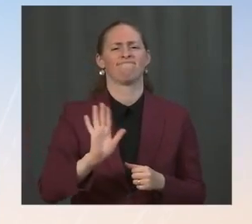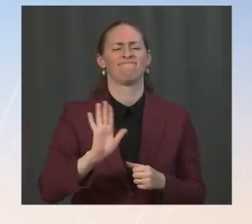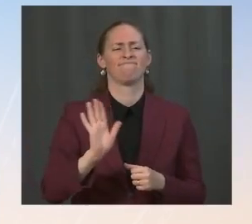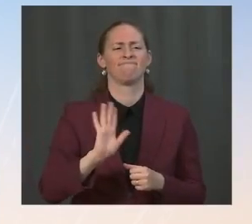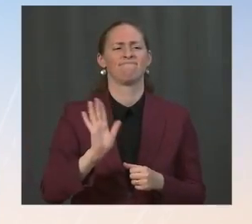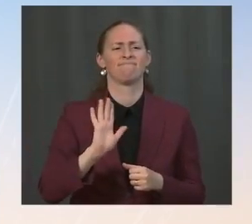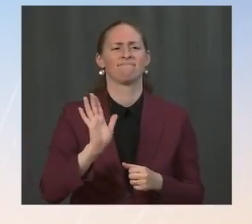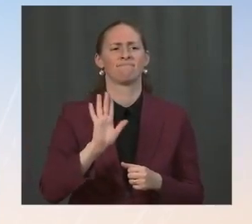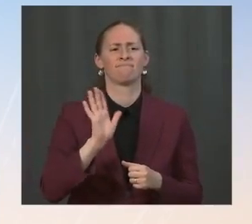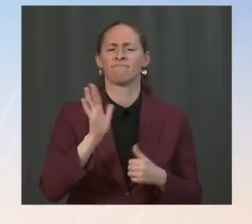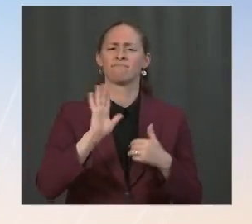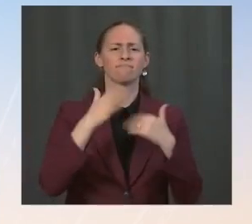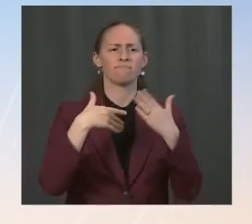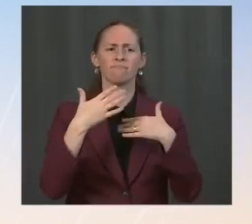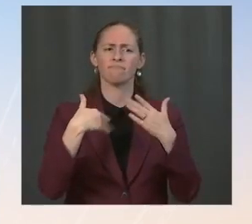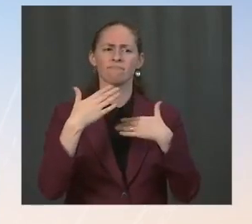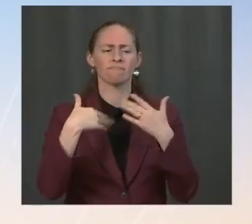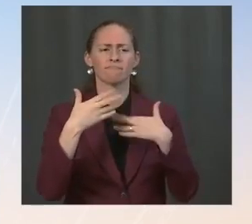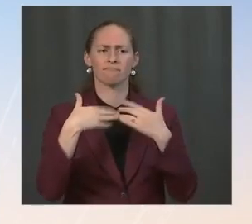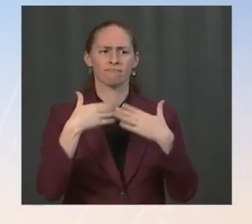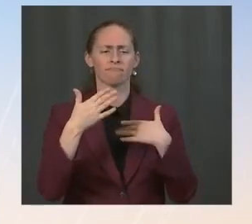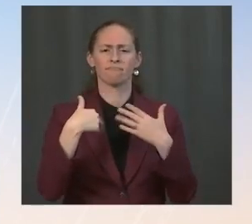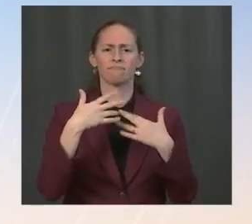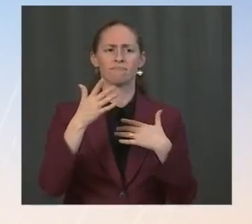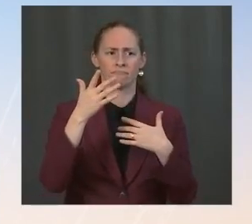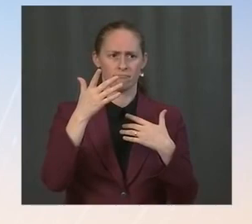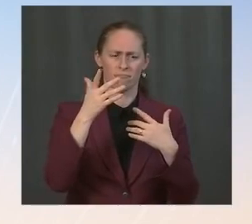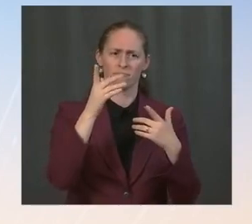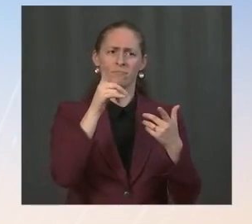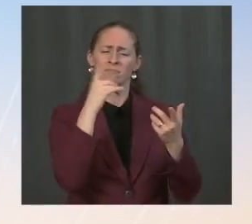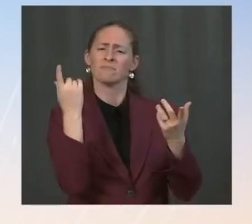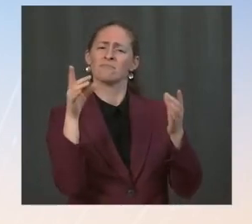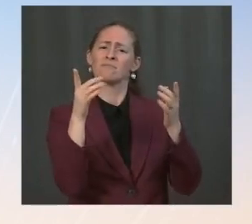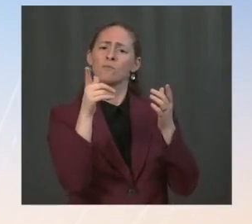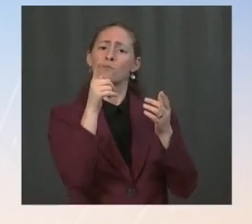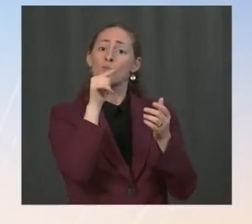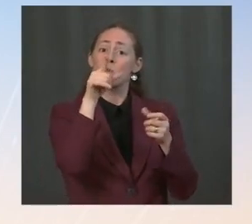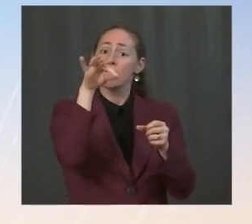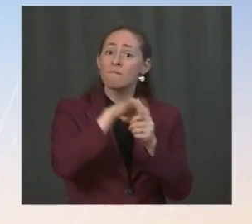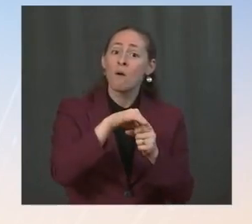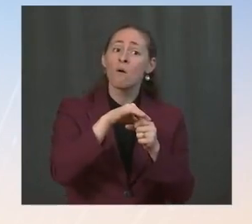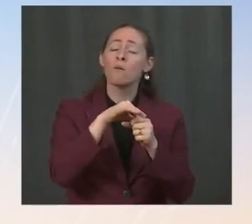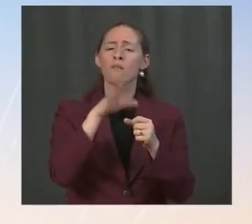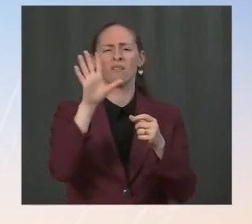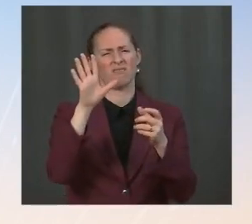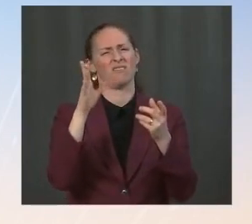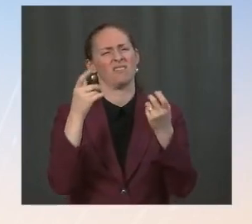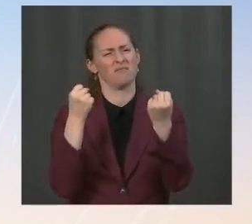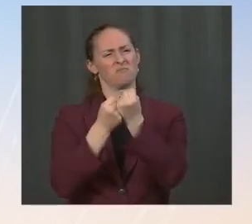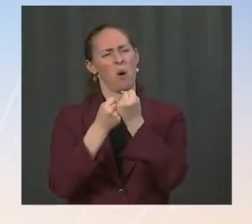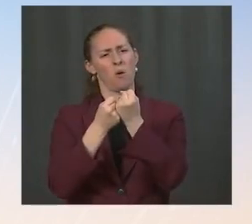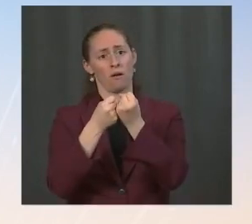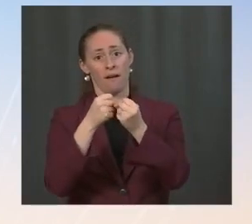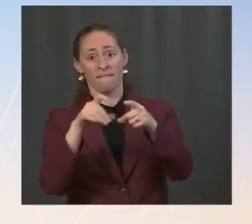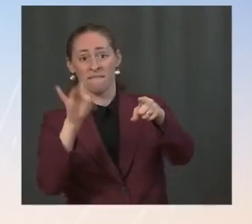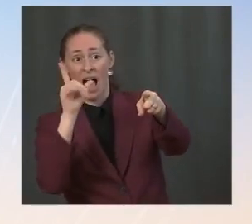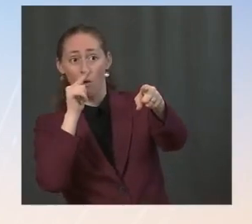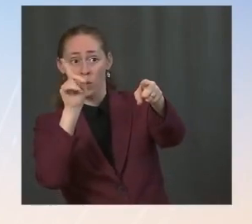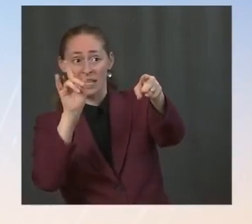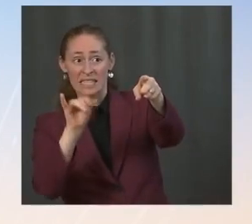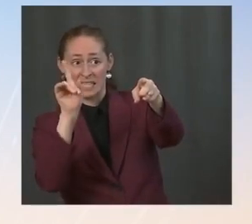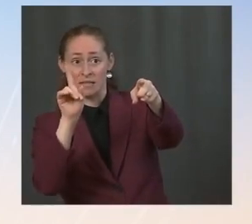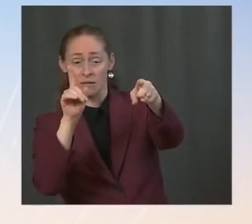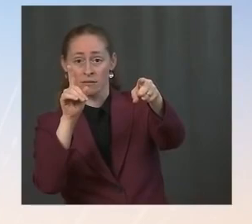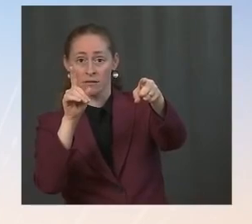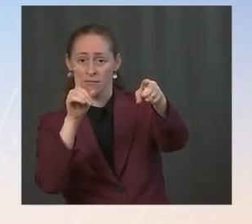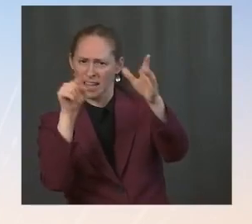American, whether they're elected or not, would stand with us in our commitment to going after and fighting and killing those terrorists wherever they live, and to